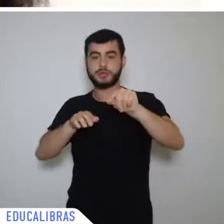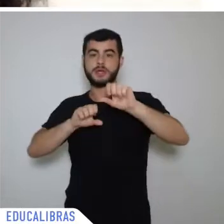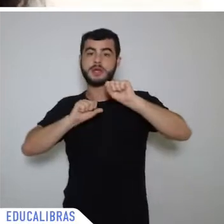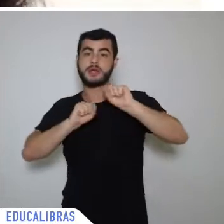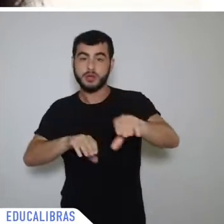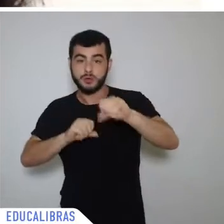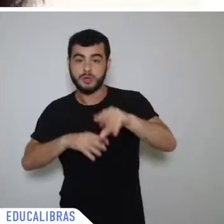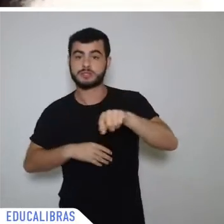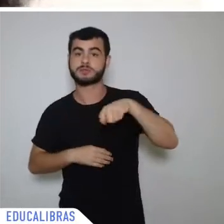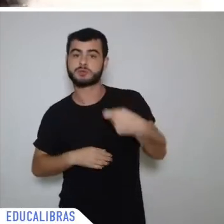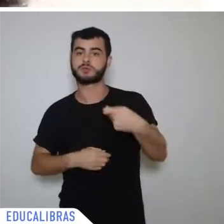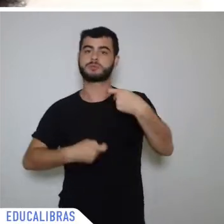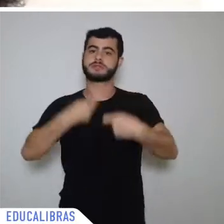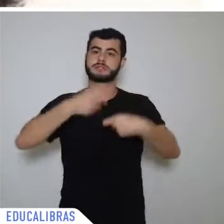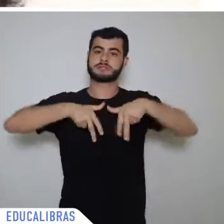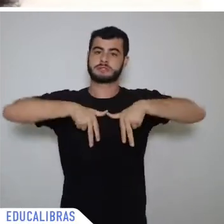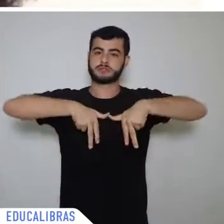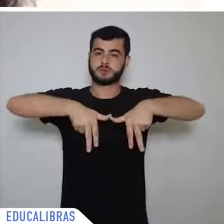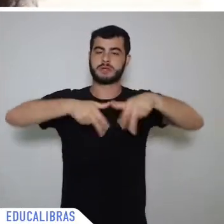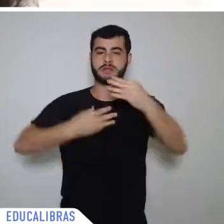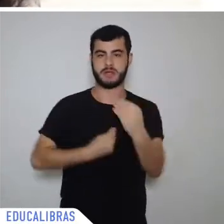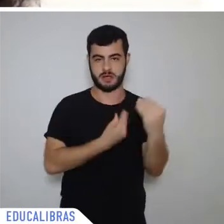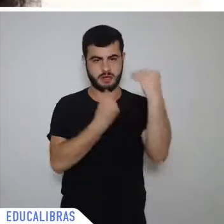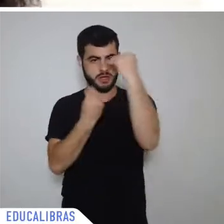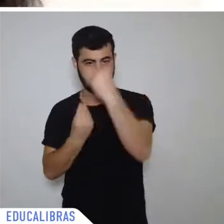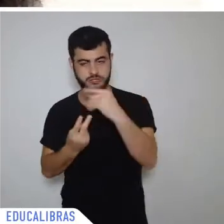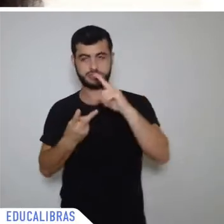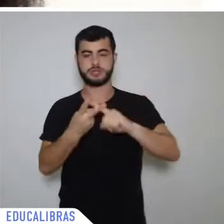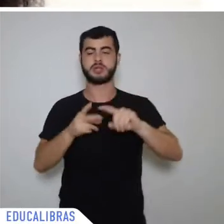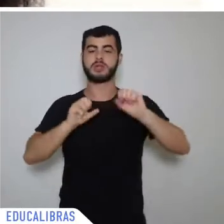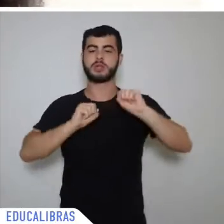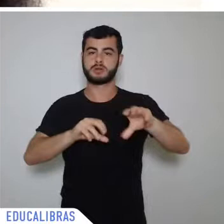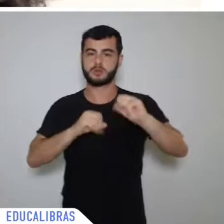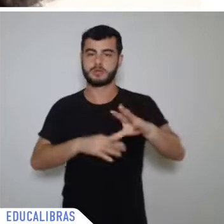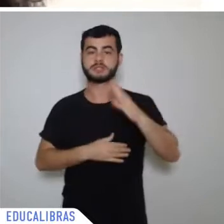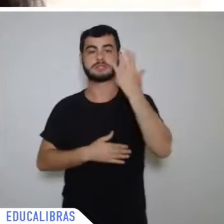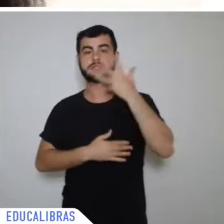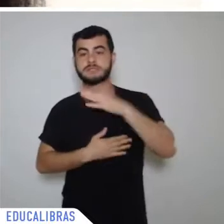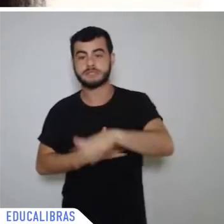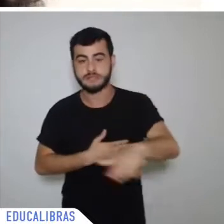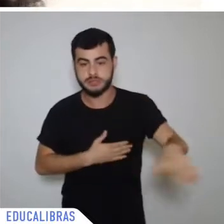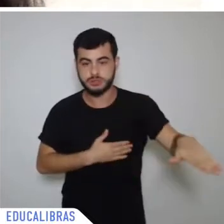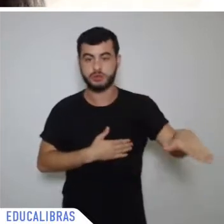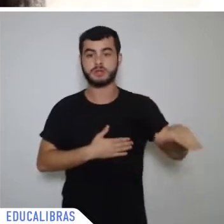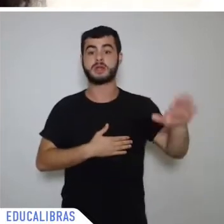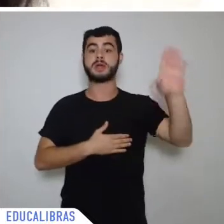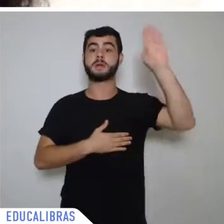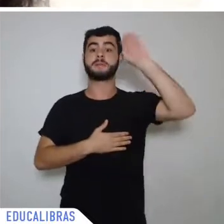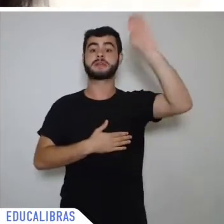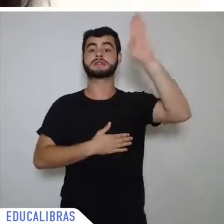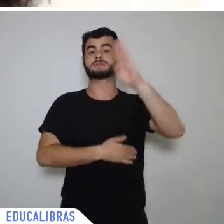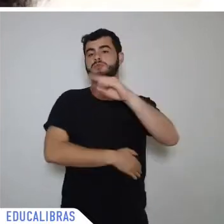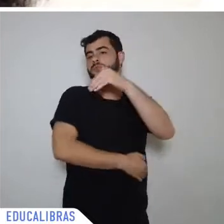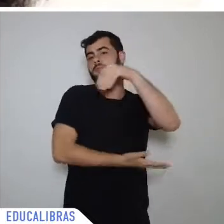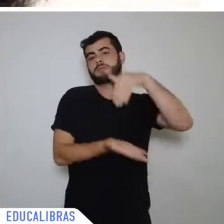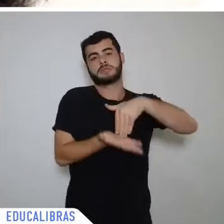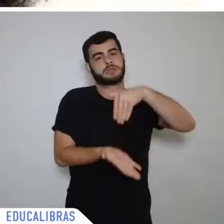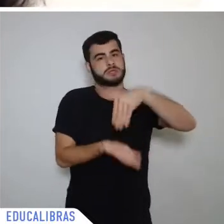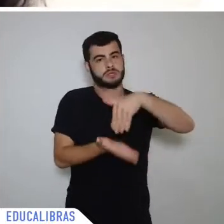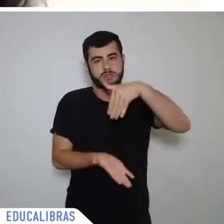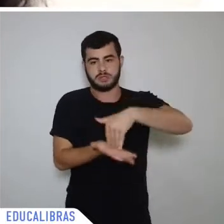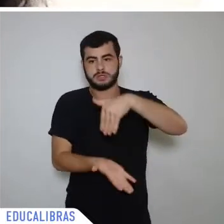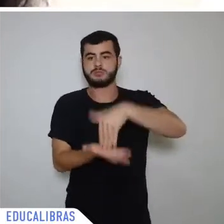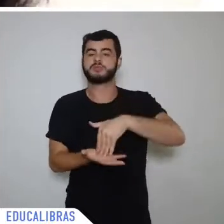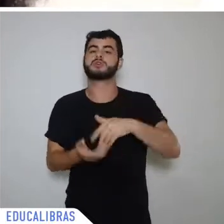a sexual education for diversity at schools, and very urgently at